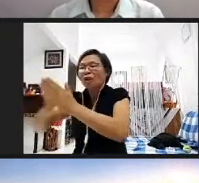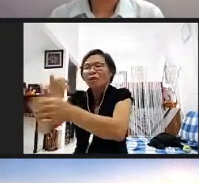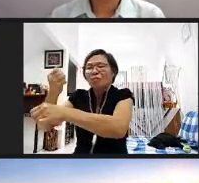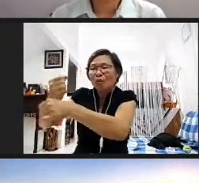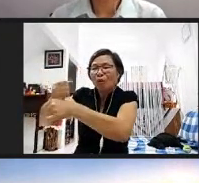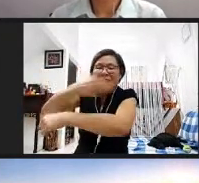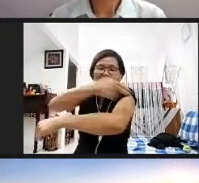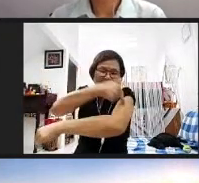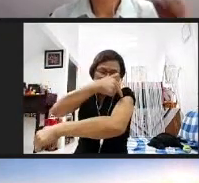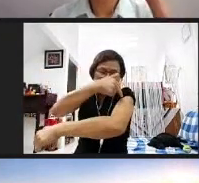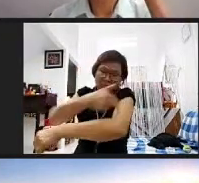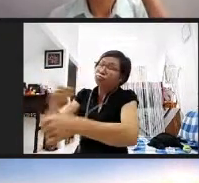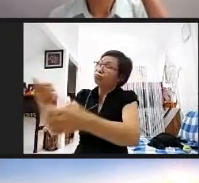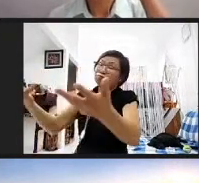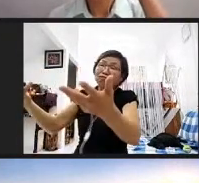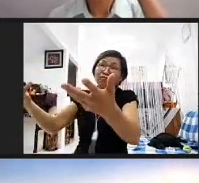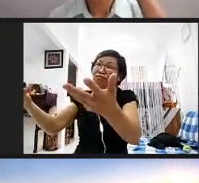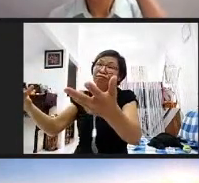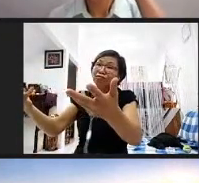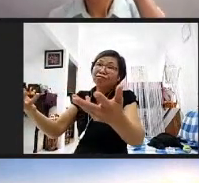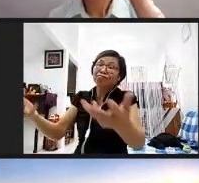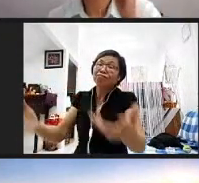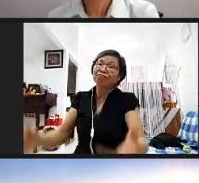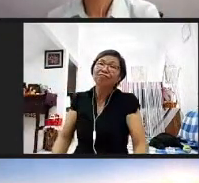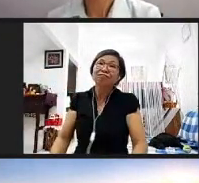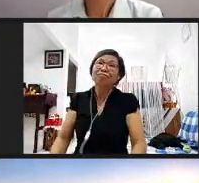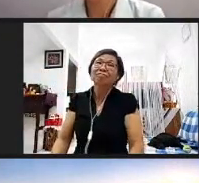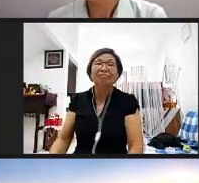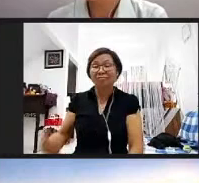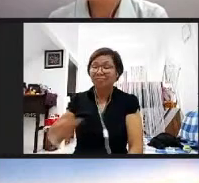clinic. In fact, I